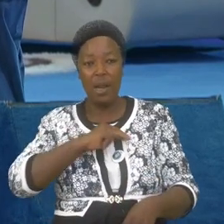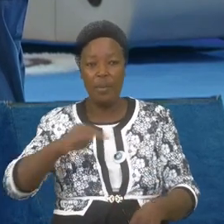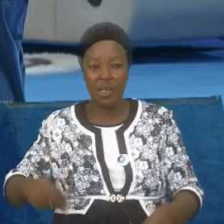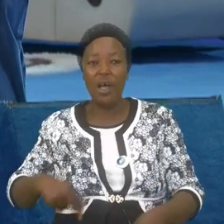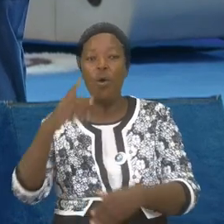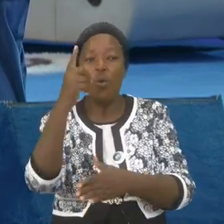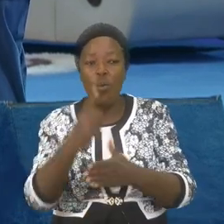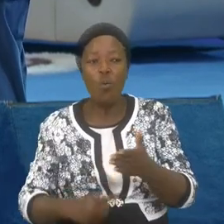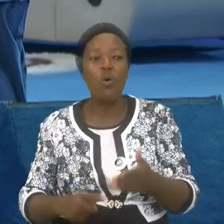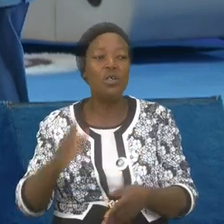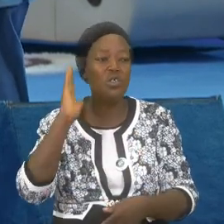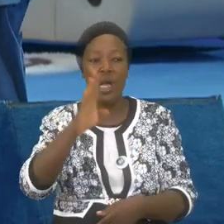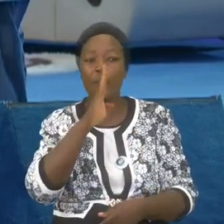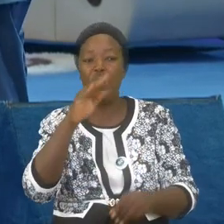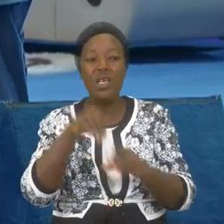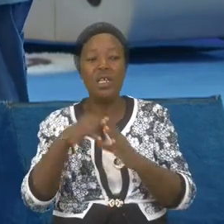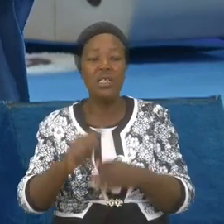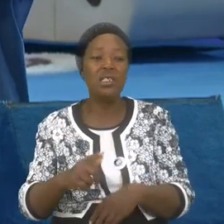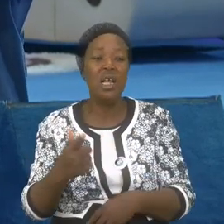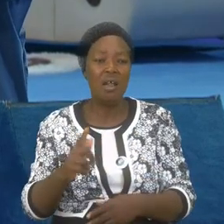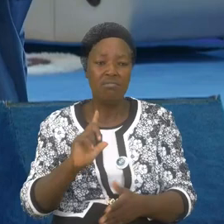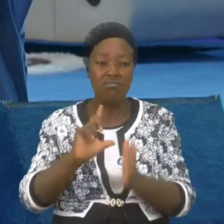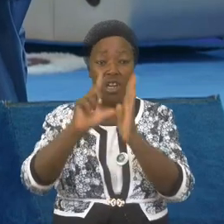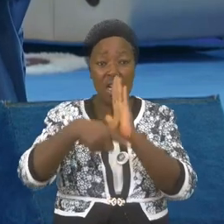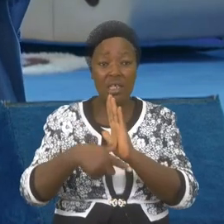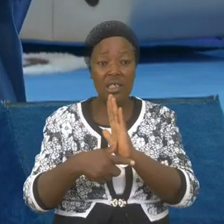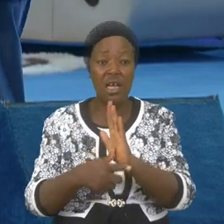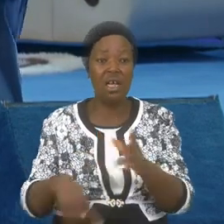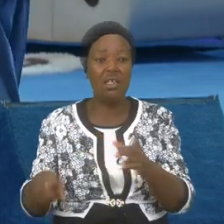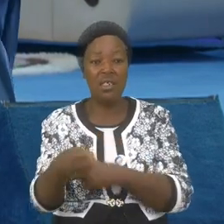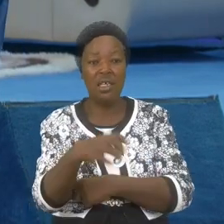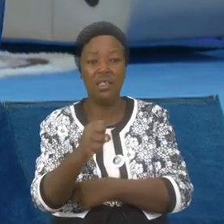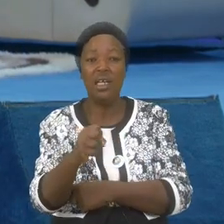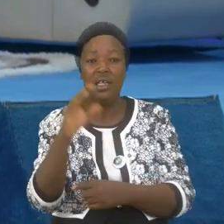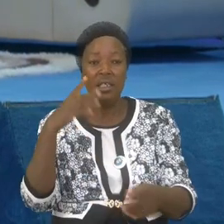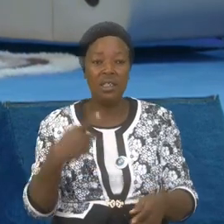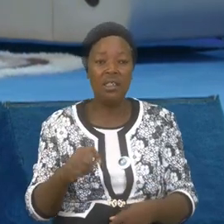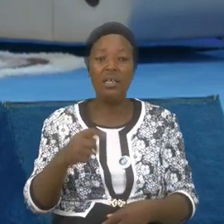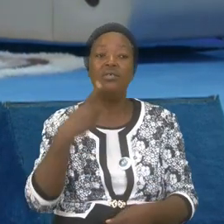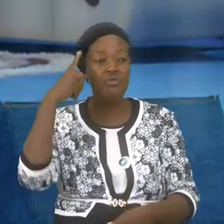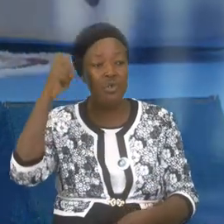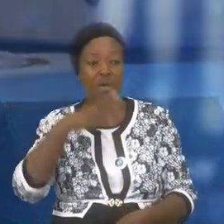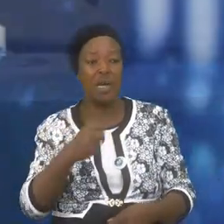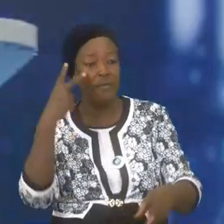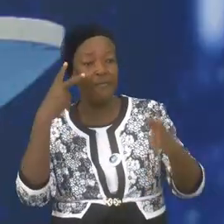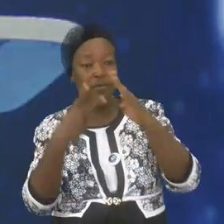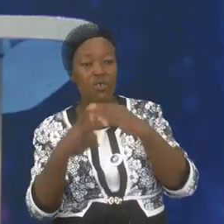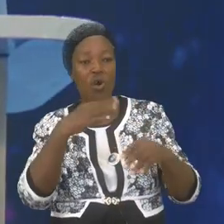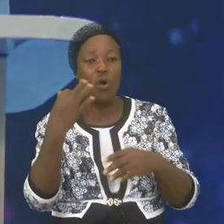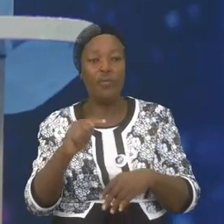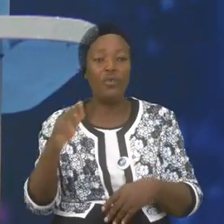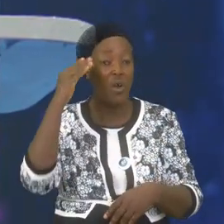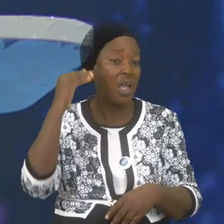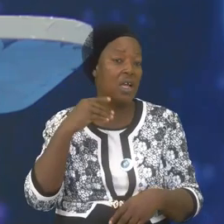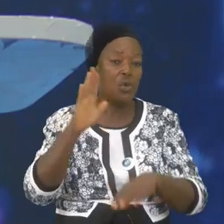thy dream and the visions of thy head upon thy bed are these. Now he began